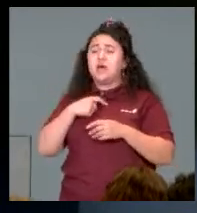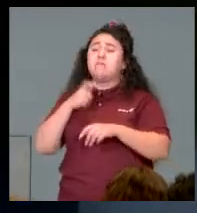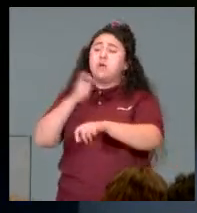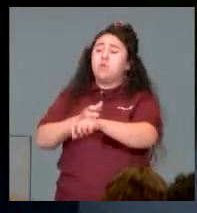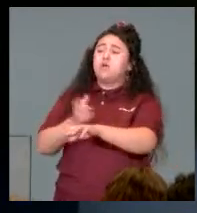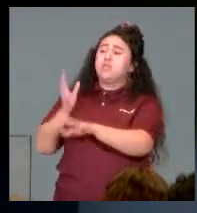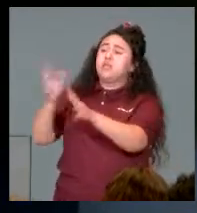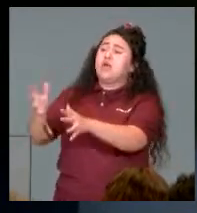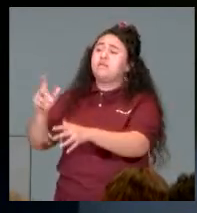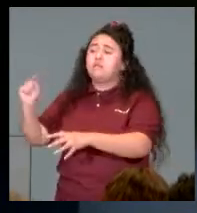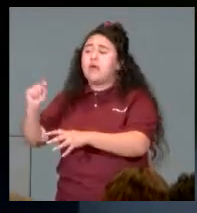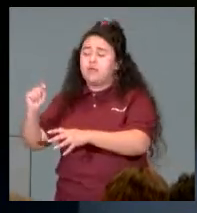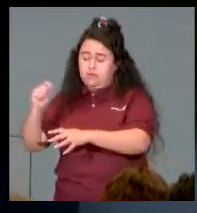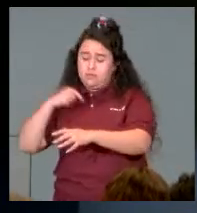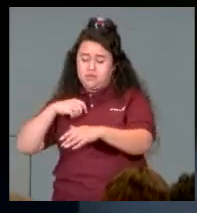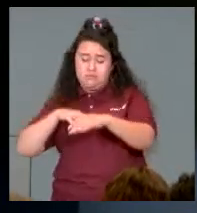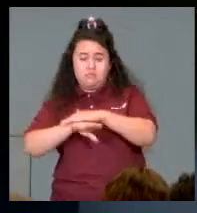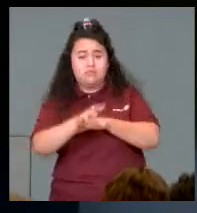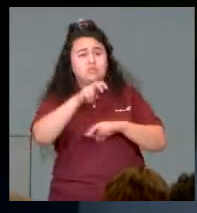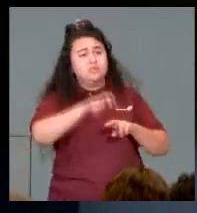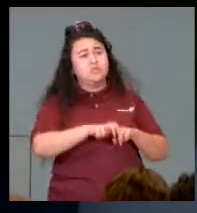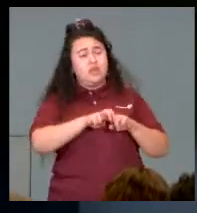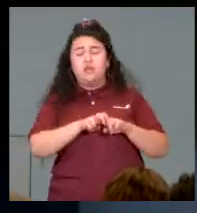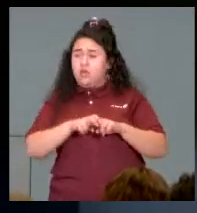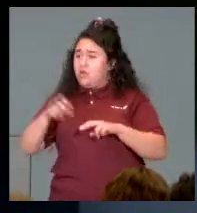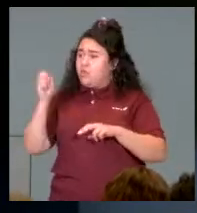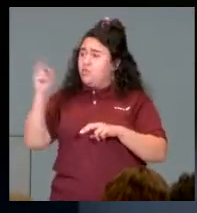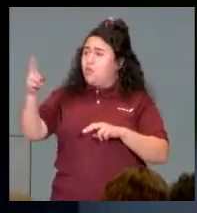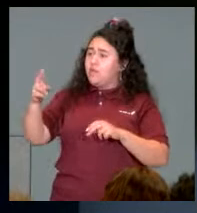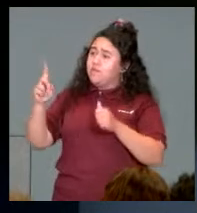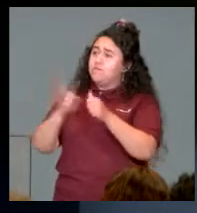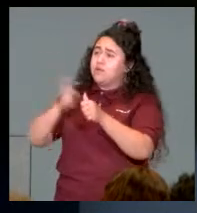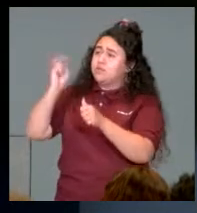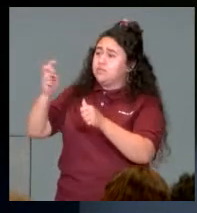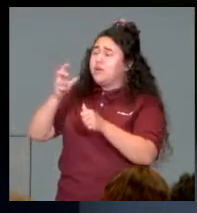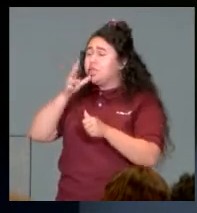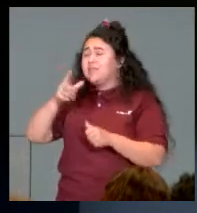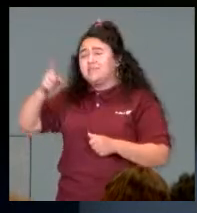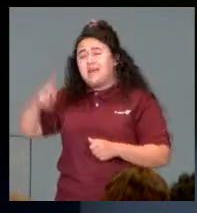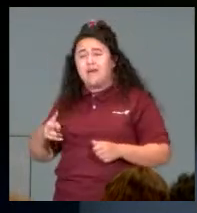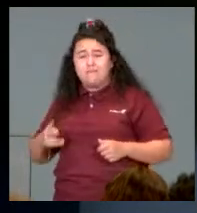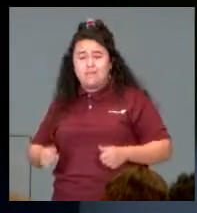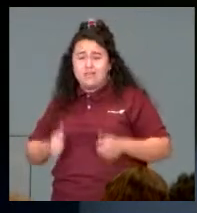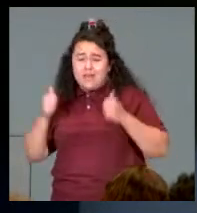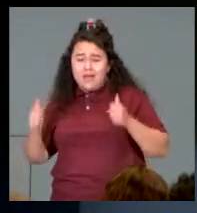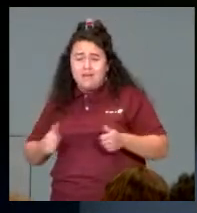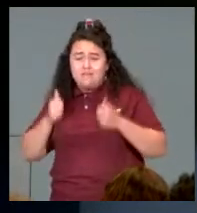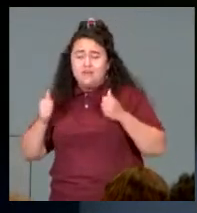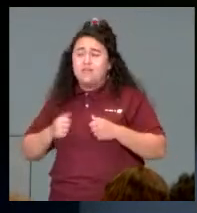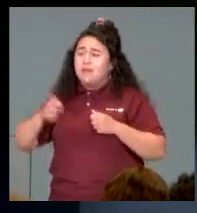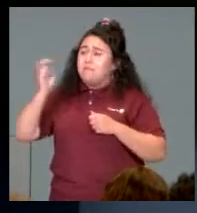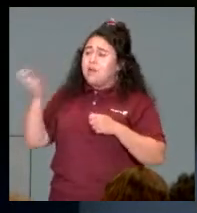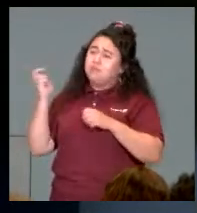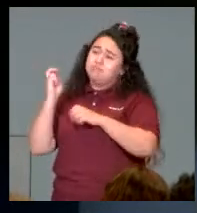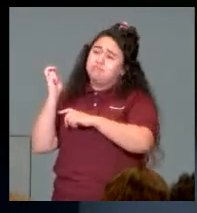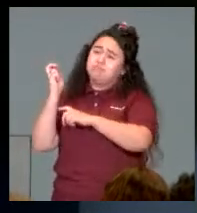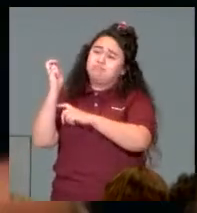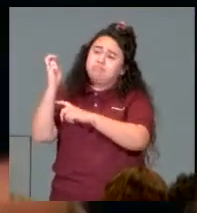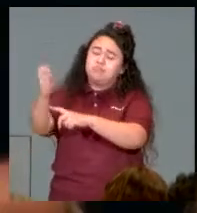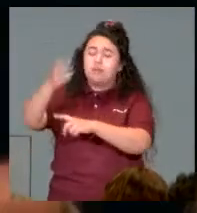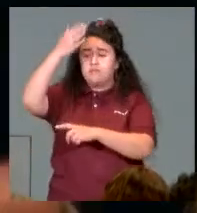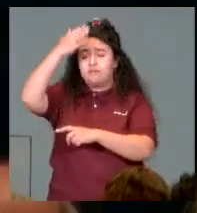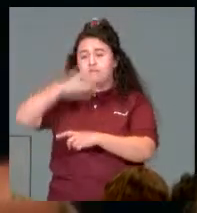sink and took the toilet with me. Threw it at the first bus I saw eating single mothers half alive. It flew through the bus line number then on out the front of the White